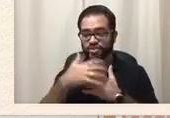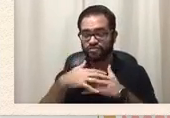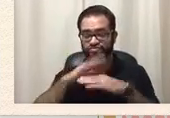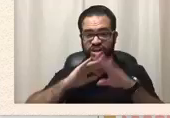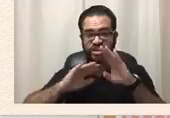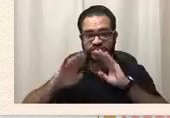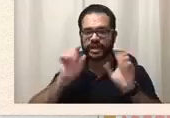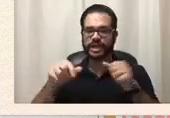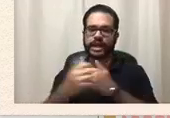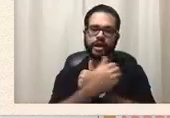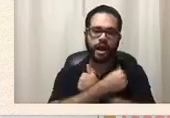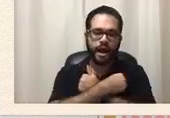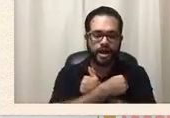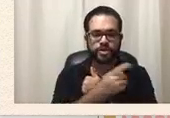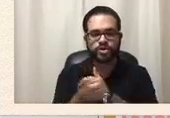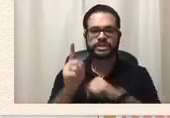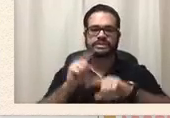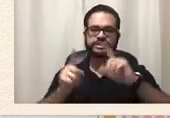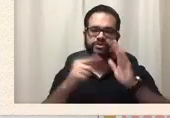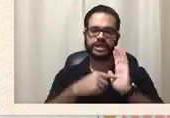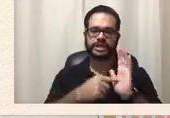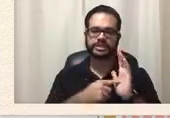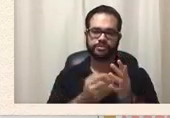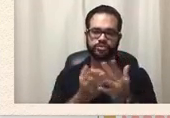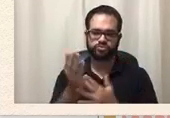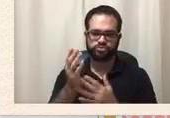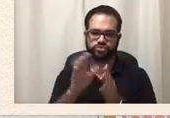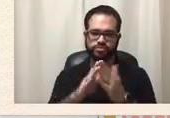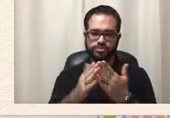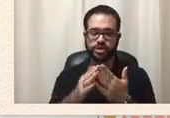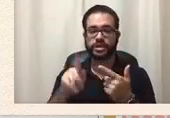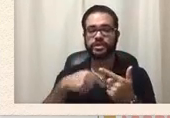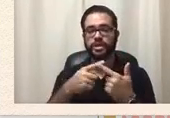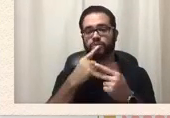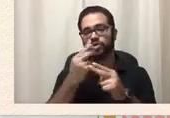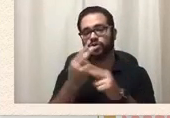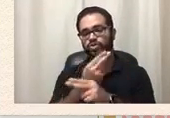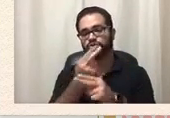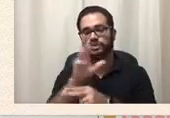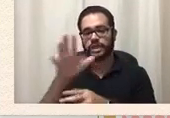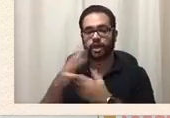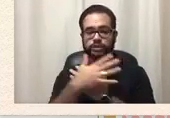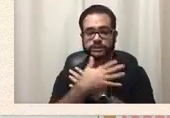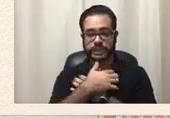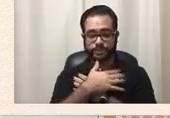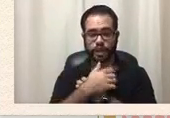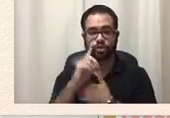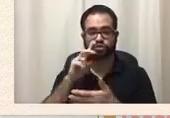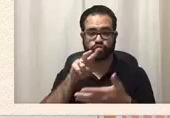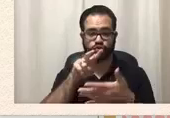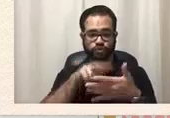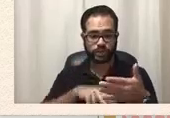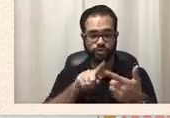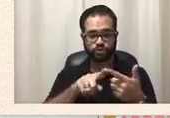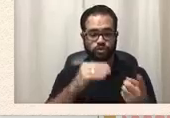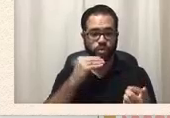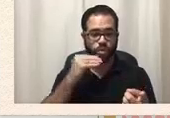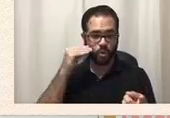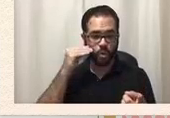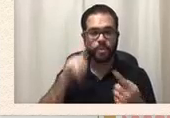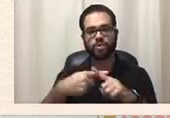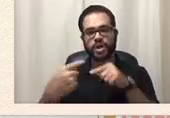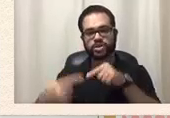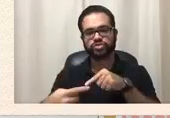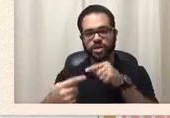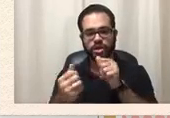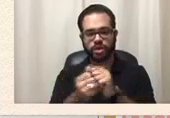of examples throughout the book. Students will then use their own teddy bear to read to at home when they're struggling with the text or to